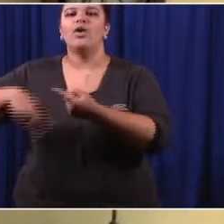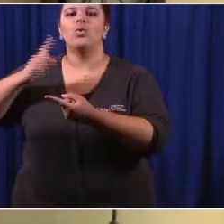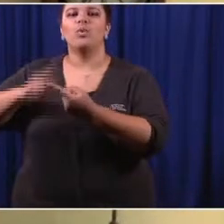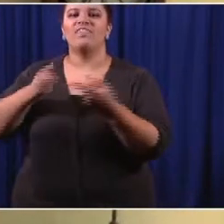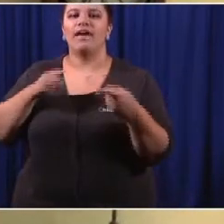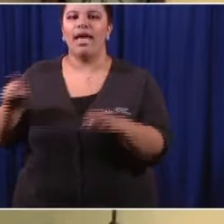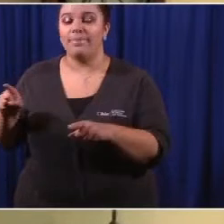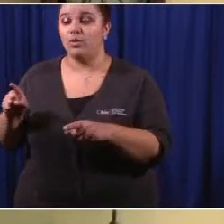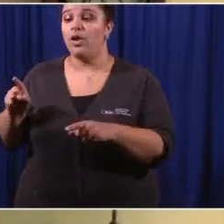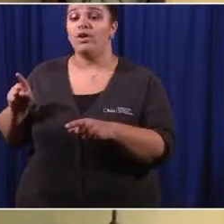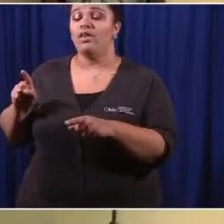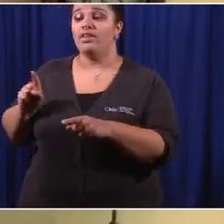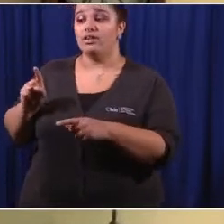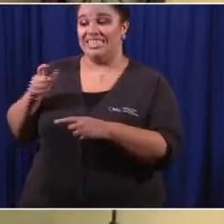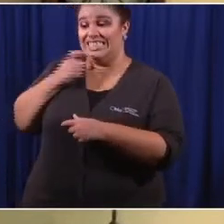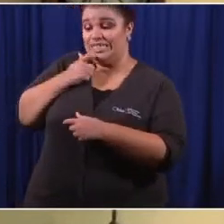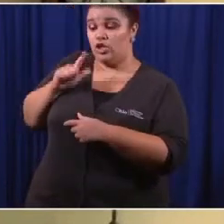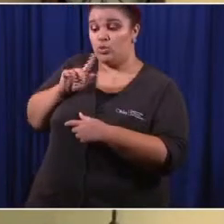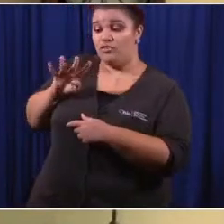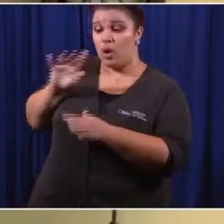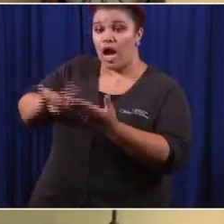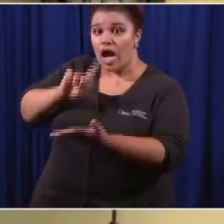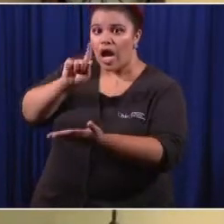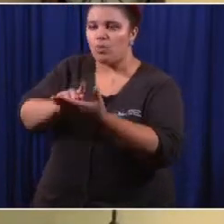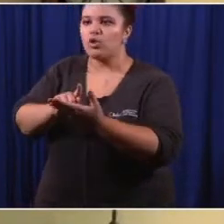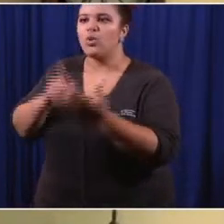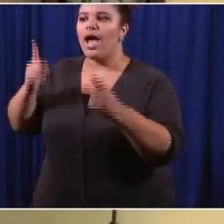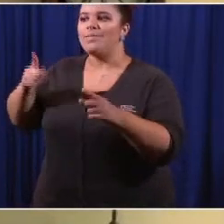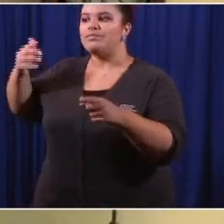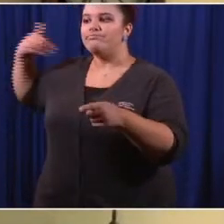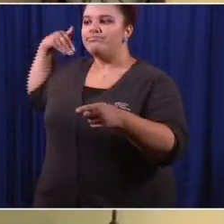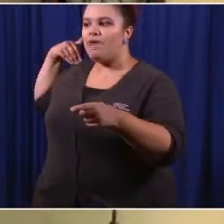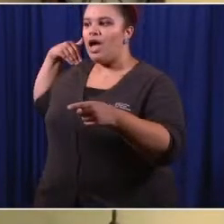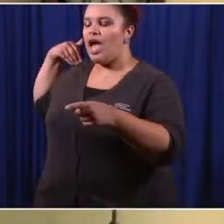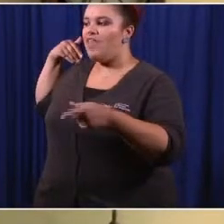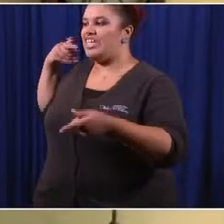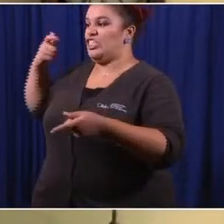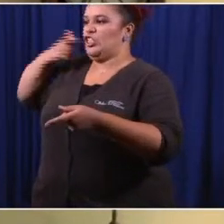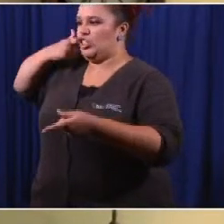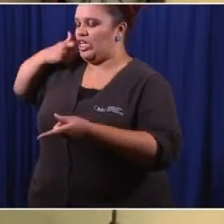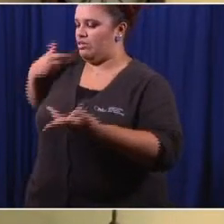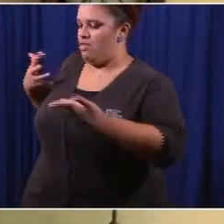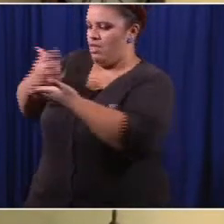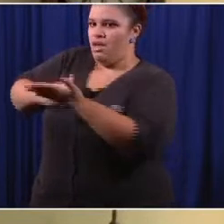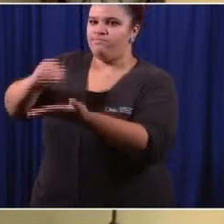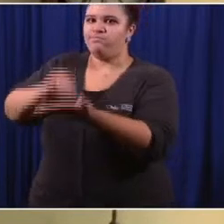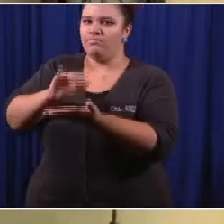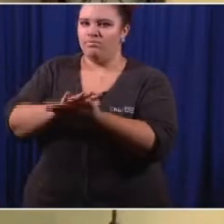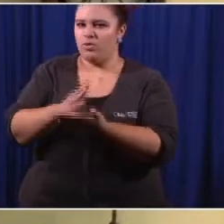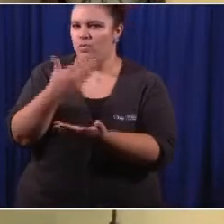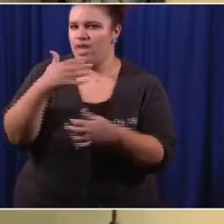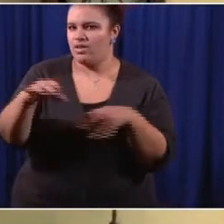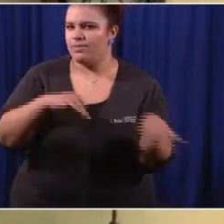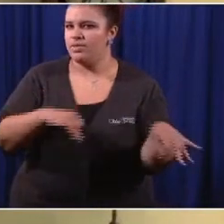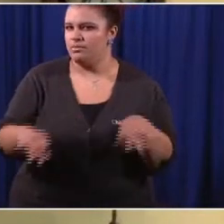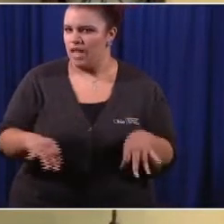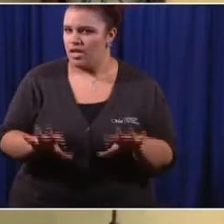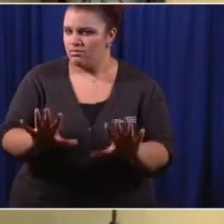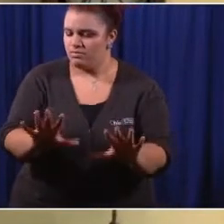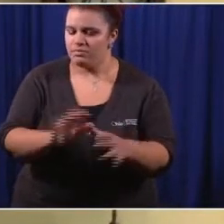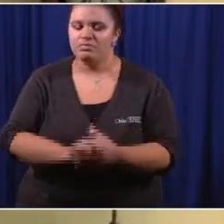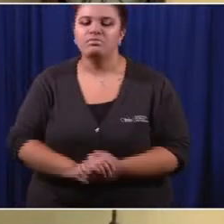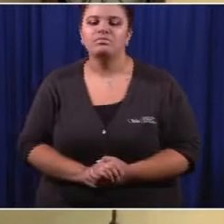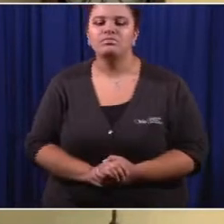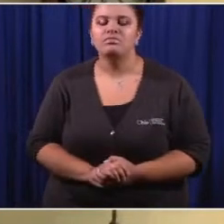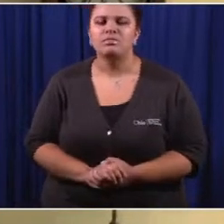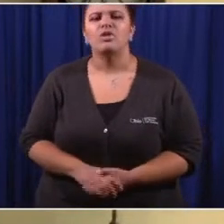regarding hospitalizations by age. We've already received a lot of messages, and our viewers appreciate that, so thank you. Governor, my question is regarding